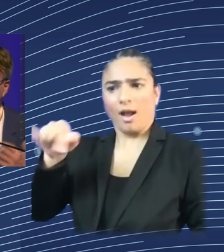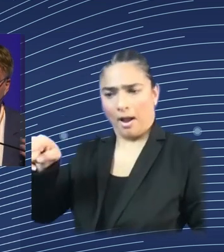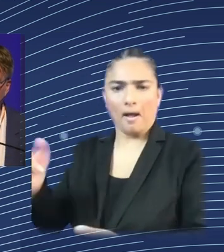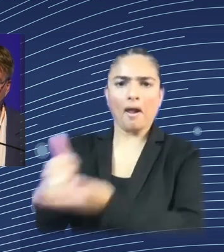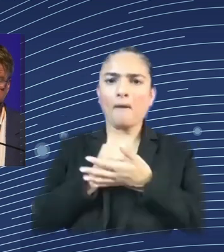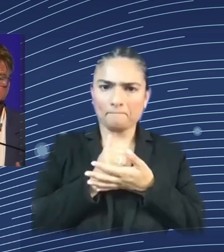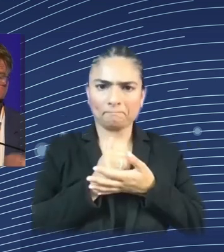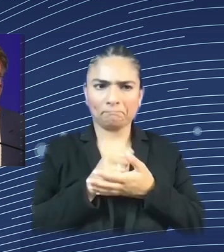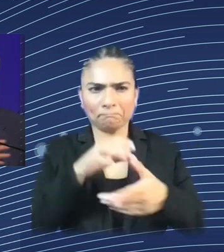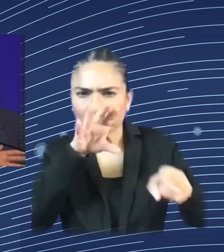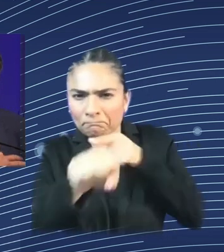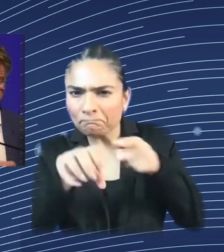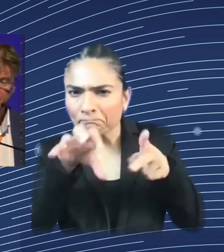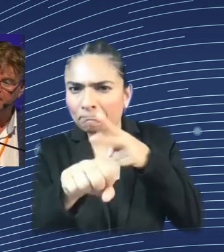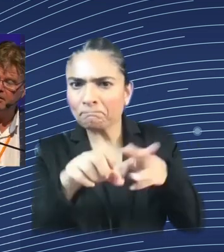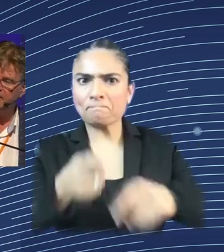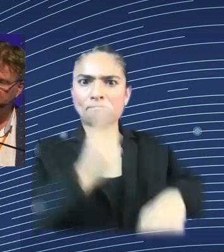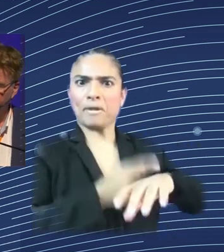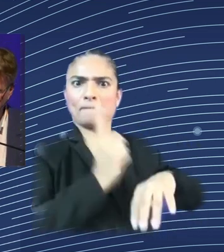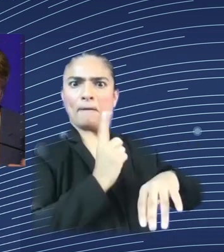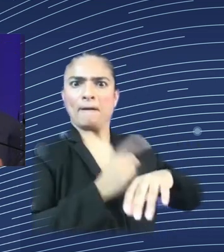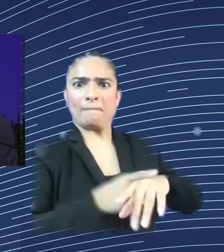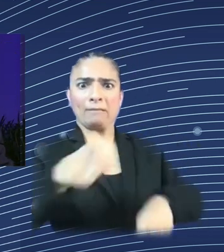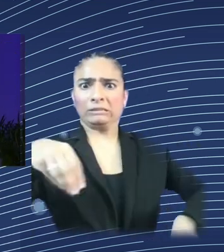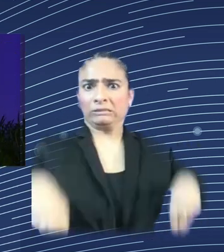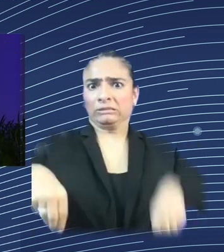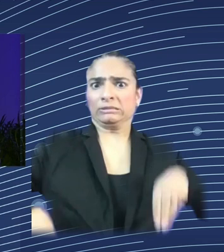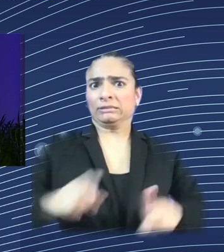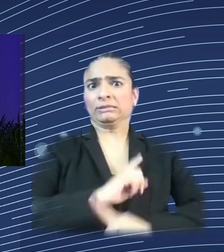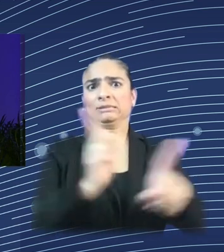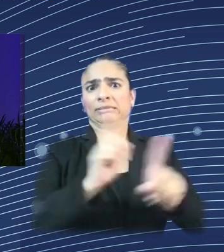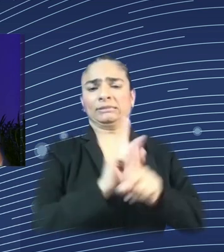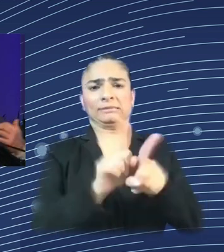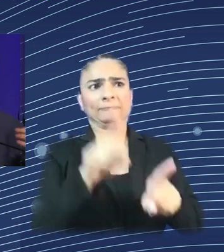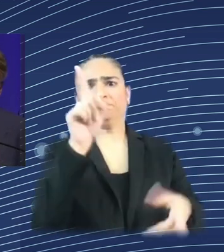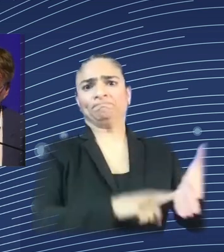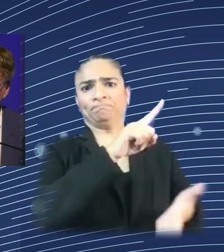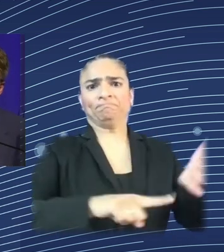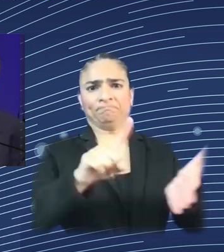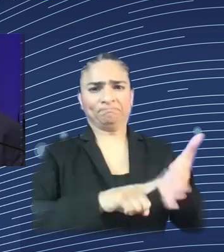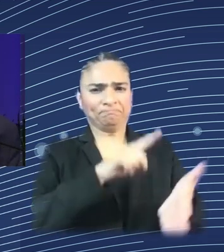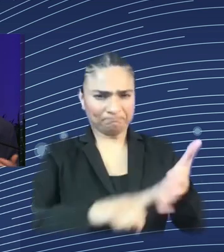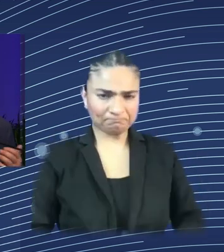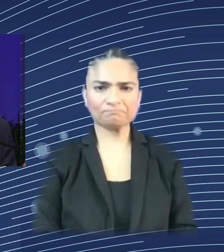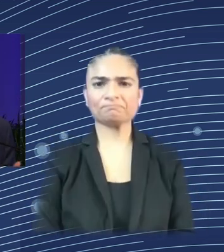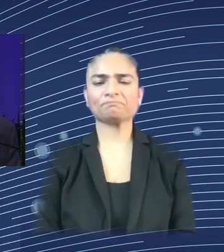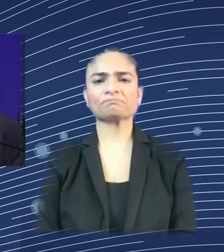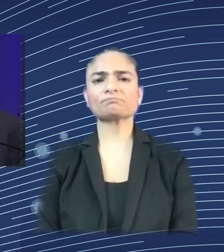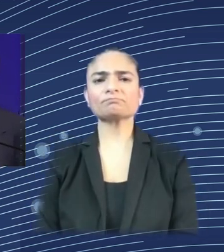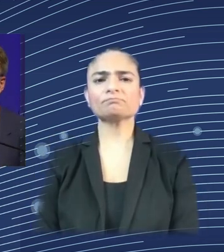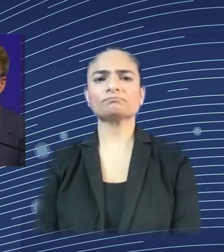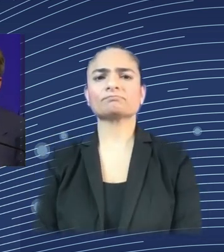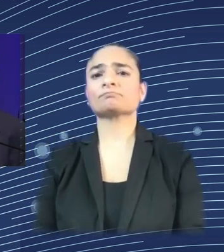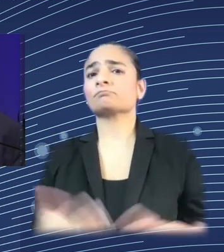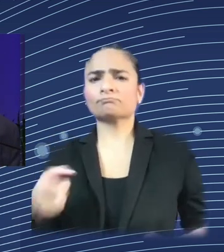questions for the business, so not the scientifics, but more the business people, so the inspectors on the field, to support them with